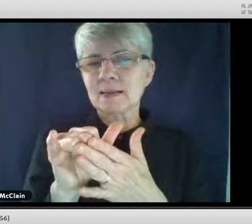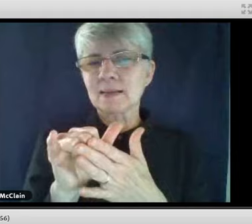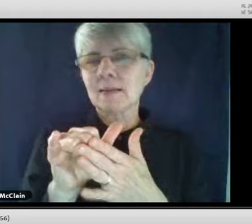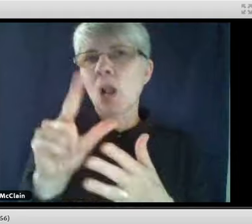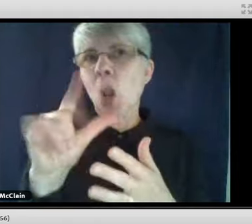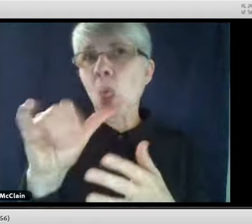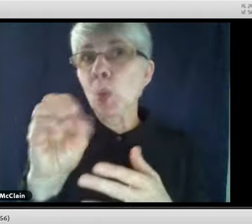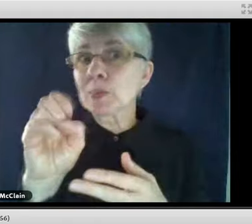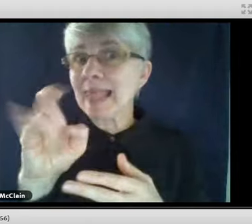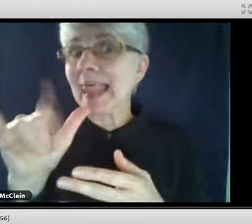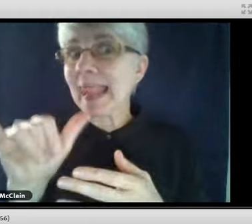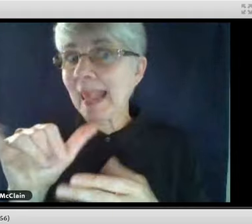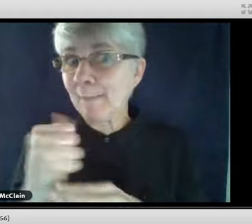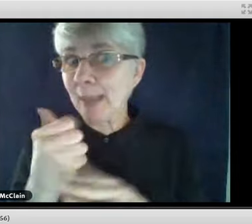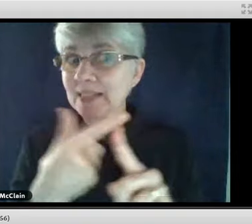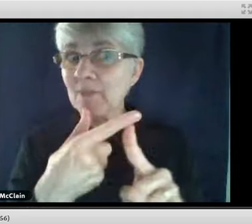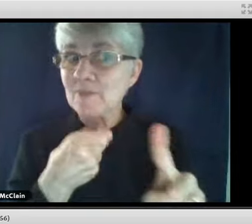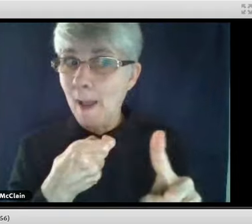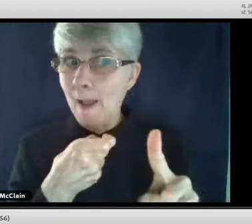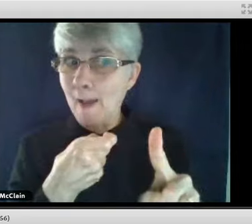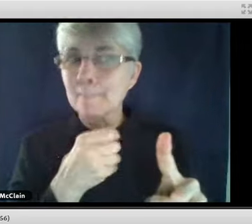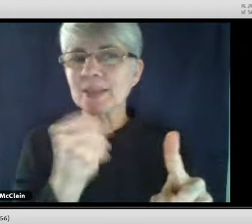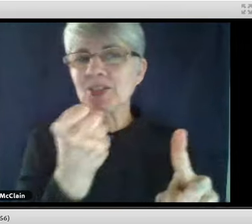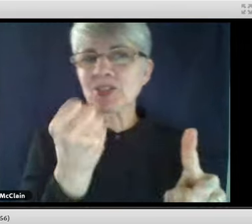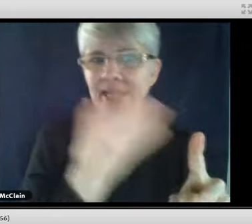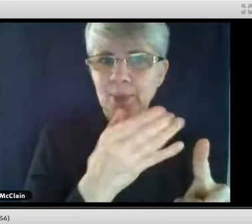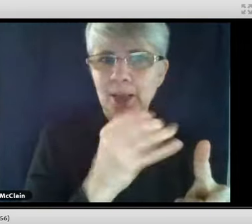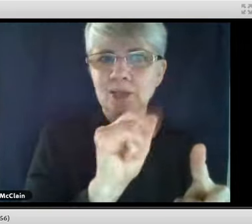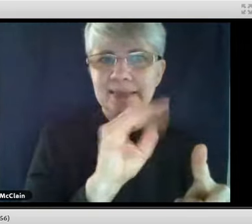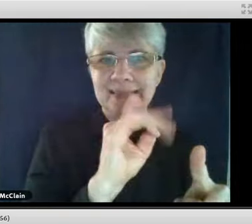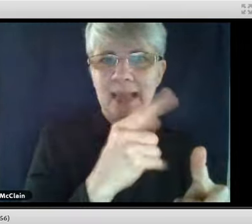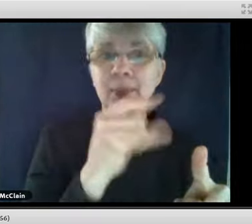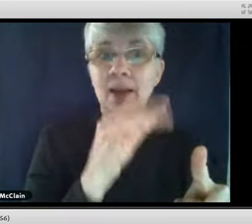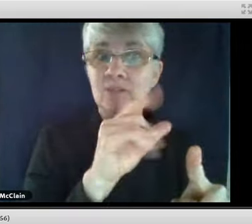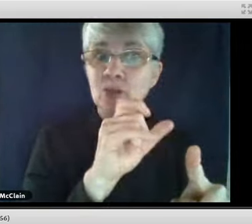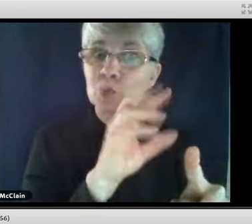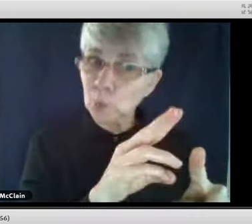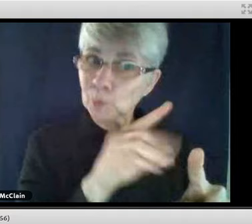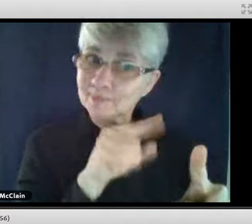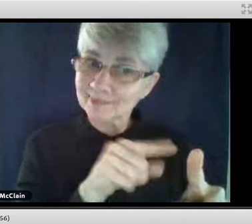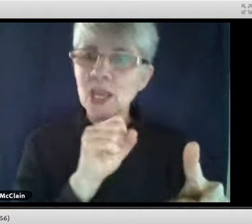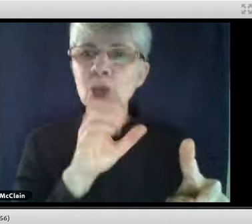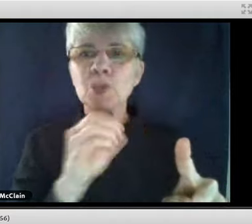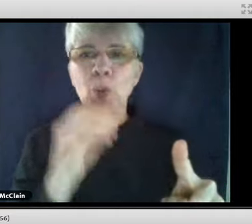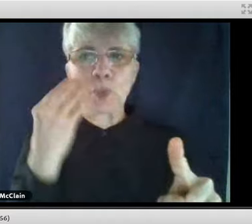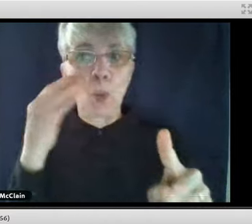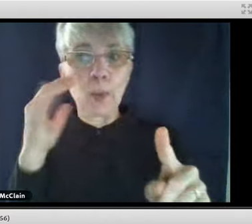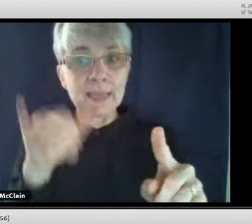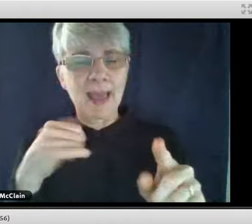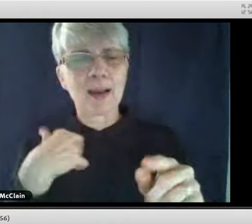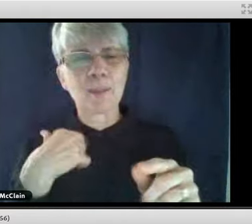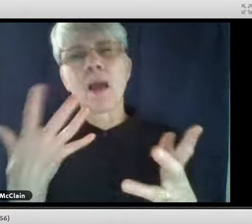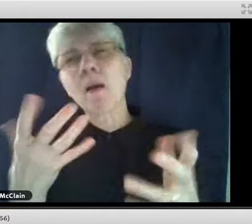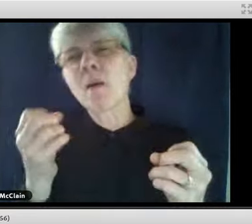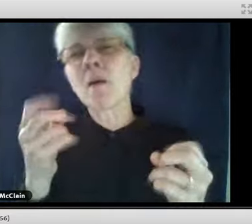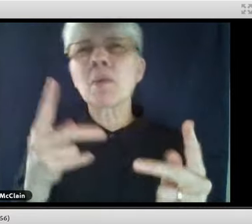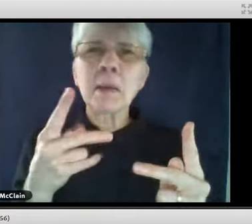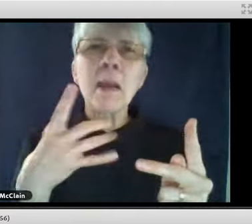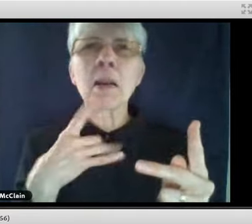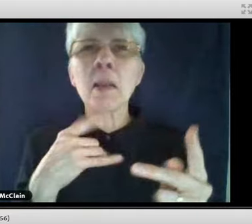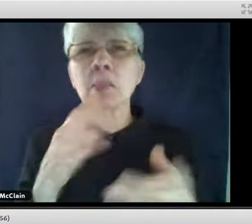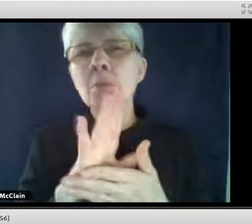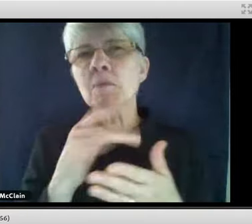say, loosely based on the Shakespeare play Taming of the Shrew. Okay, so knowing that, I'm like, oh, okay, because I like that movie,